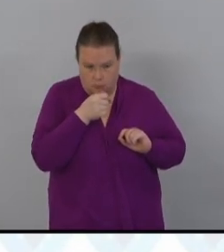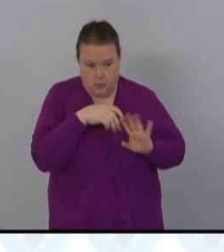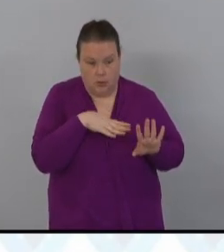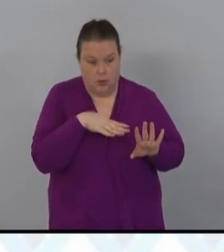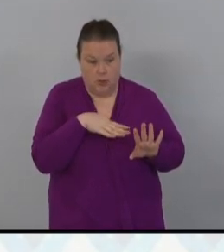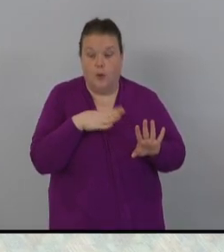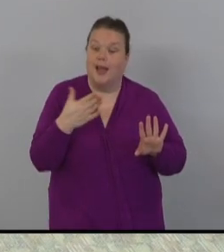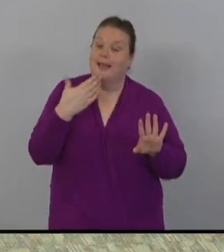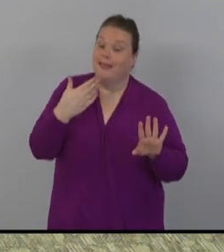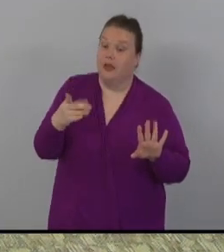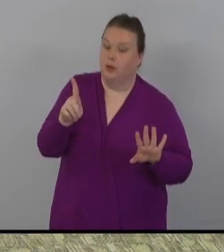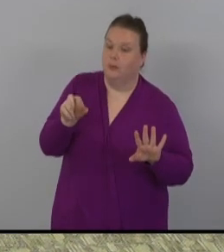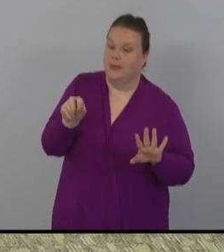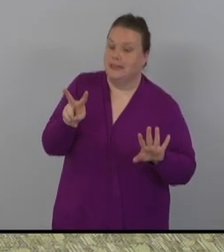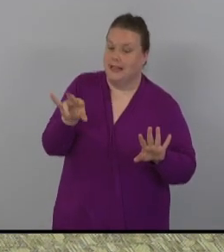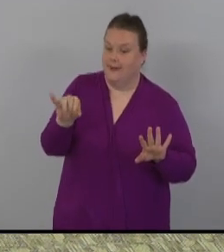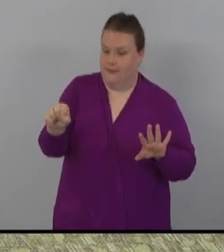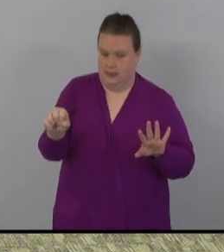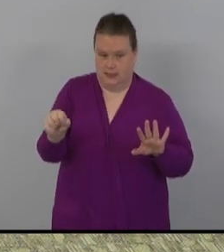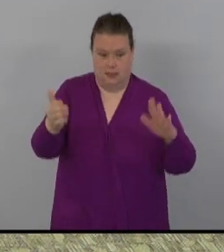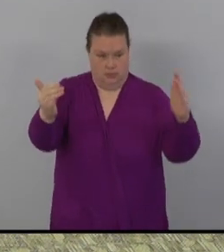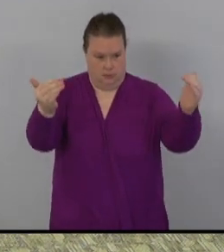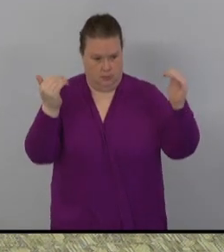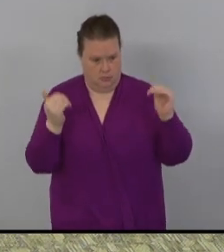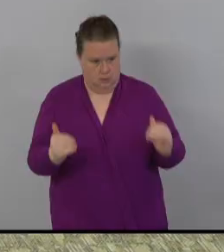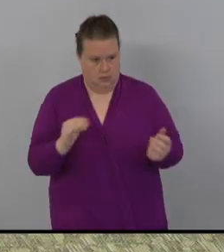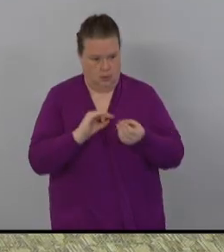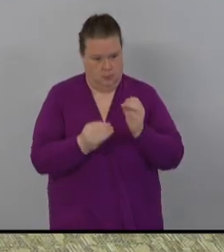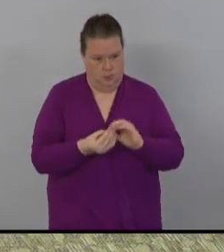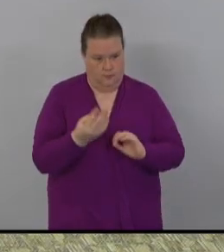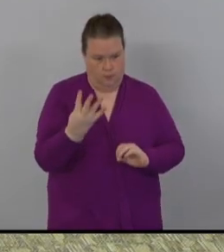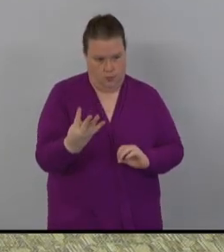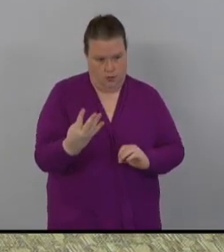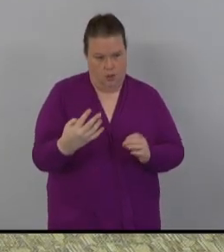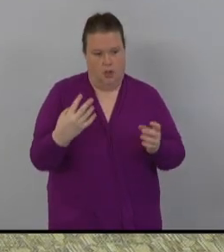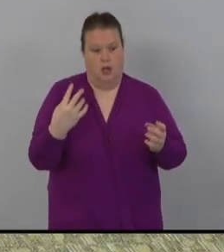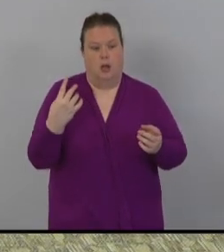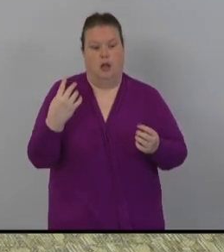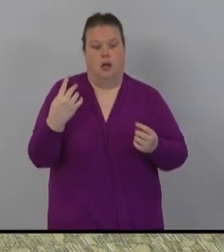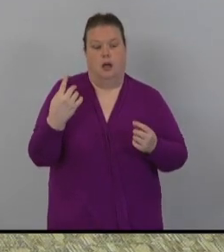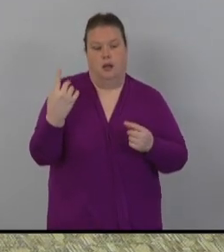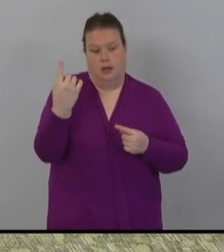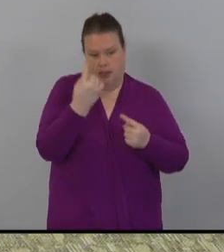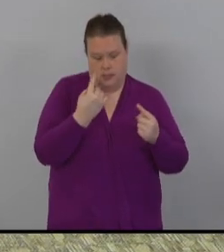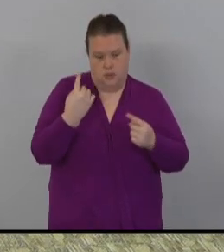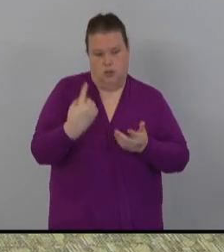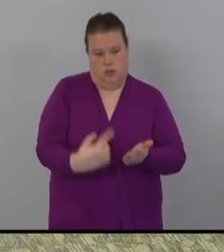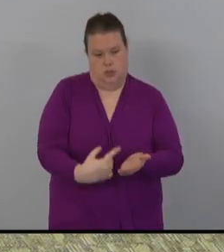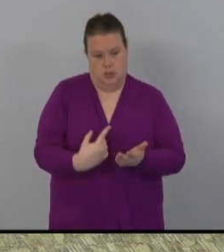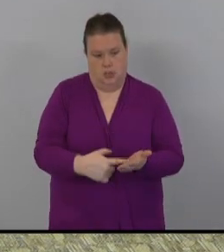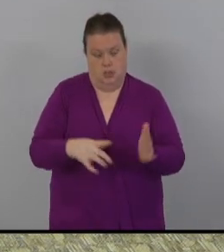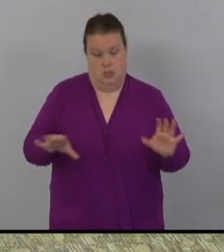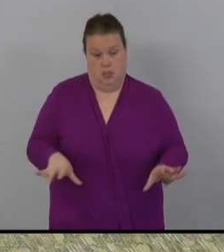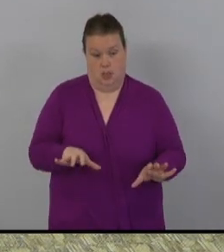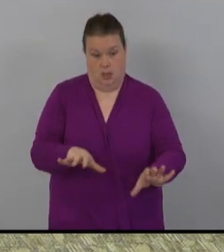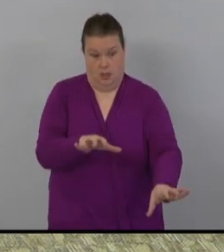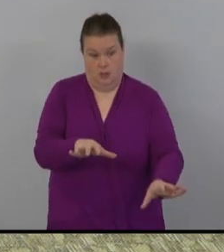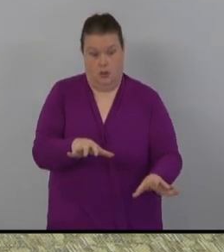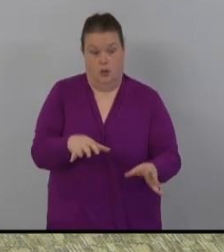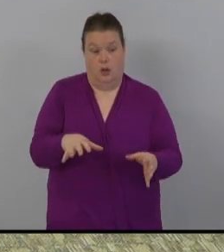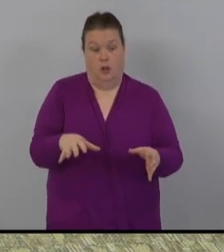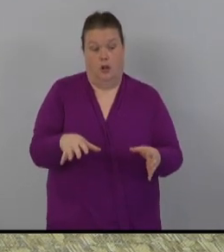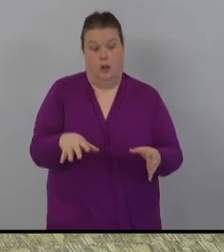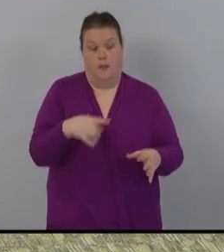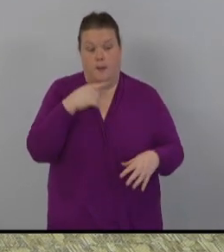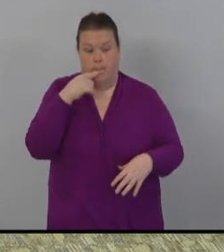We're moving, thank you, Ms. Davis. We're moving on to item number 4, consider, discuss, and take appropriate action regarding the notice of the public meeting